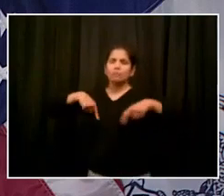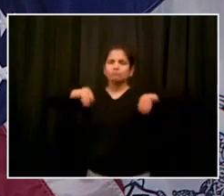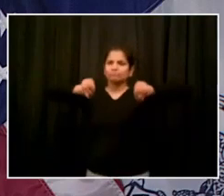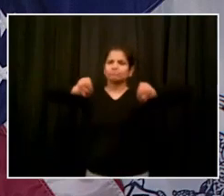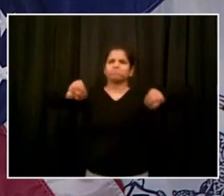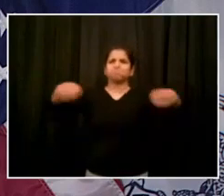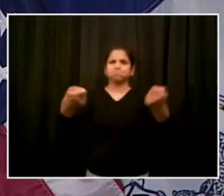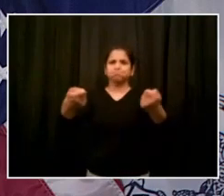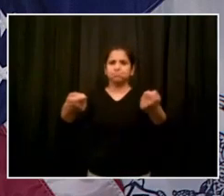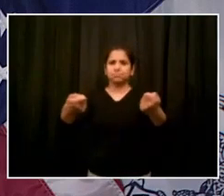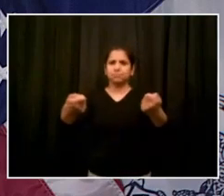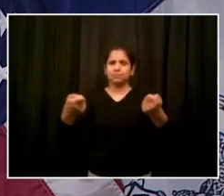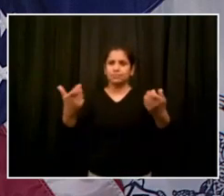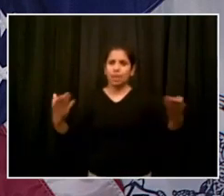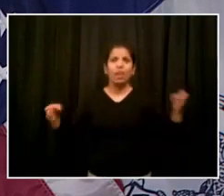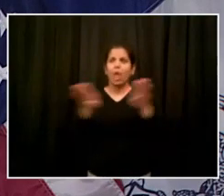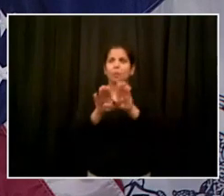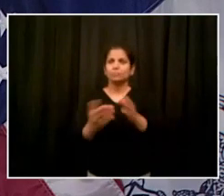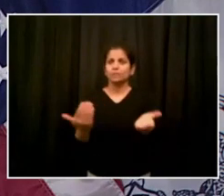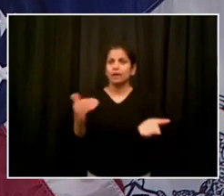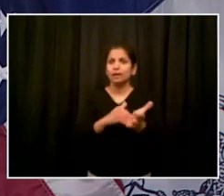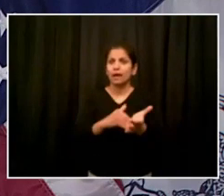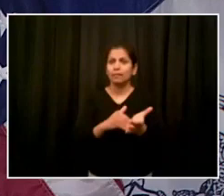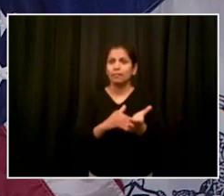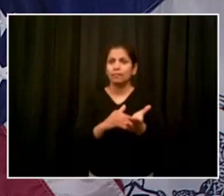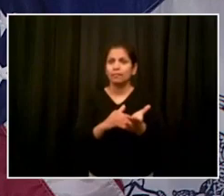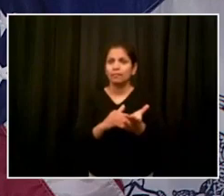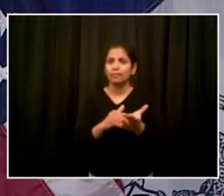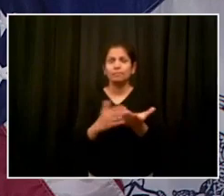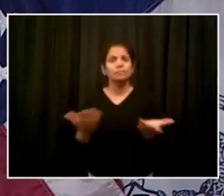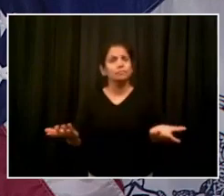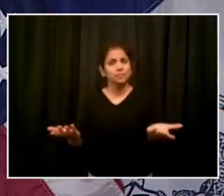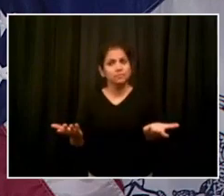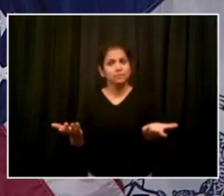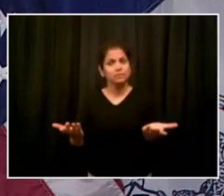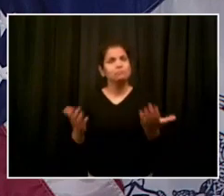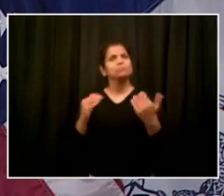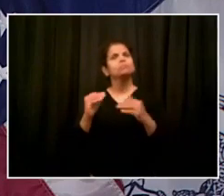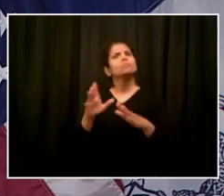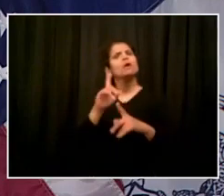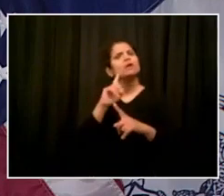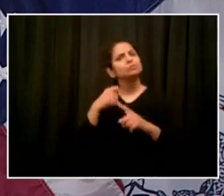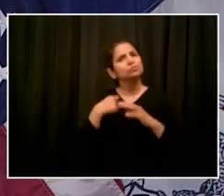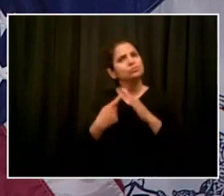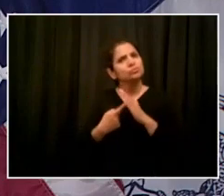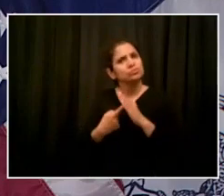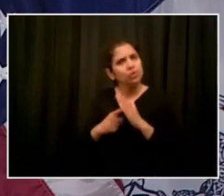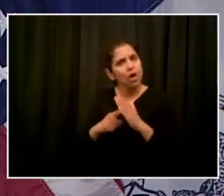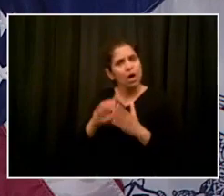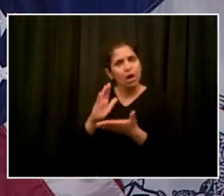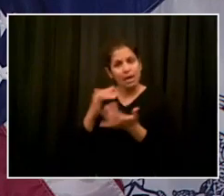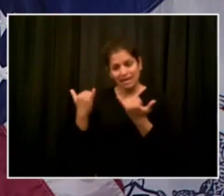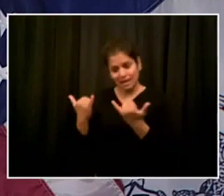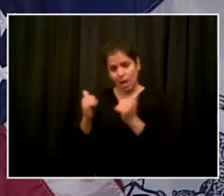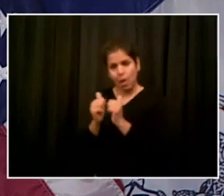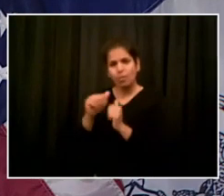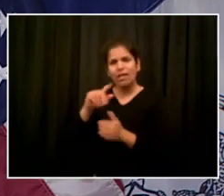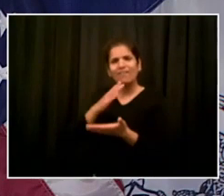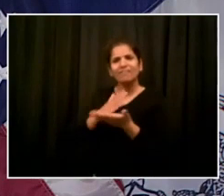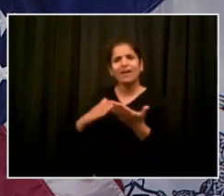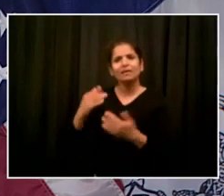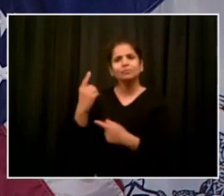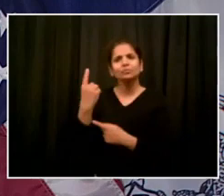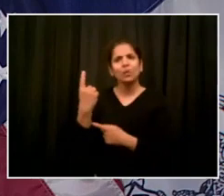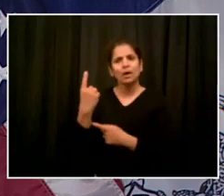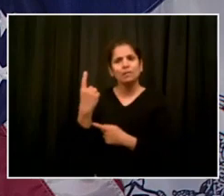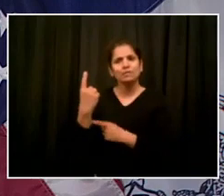as, you know, when you go through each phase, if one's not working, you have to go back to the previous phase. I don't see that, Matt, from what we're seeing right